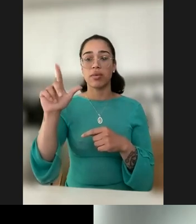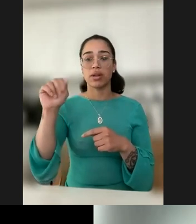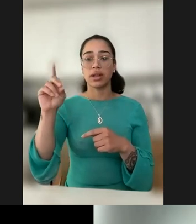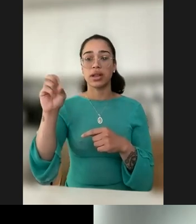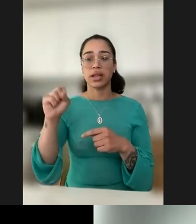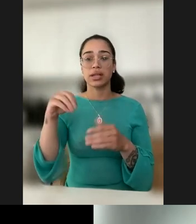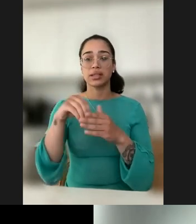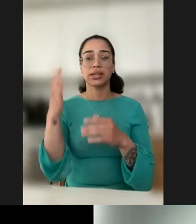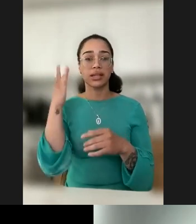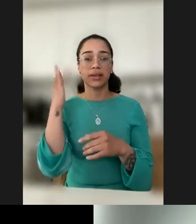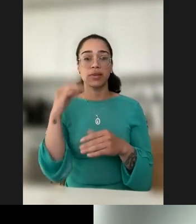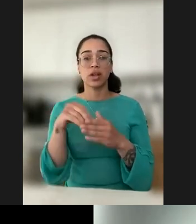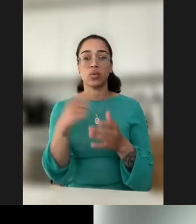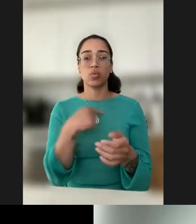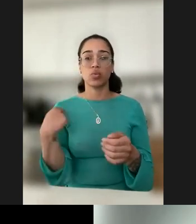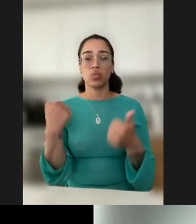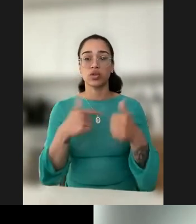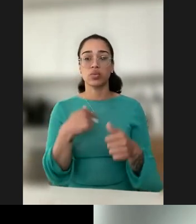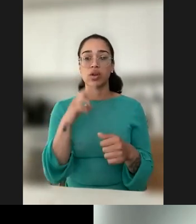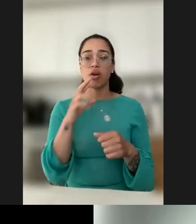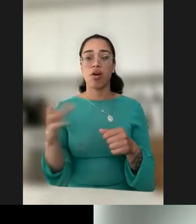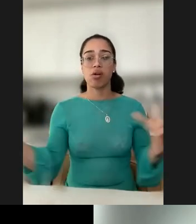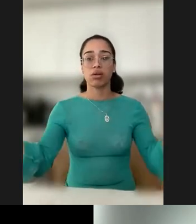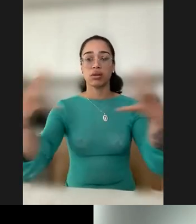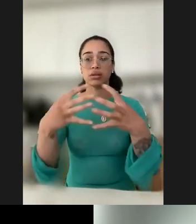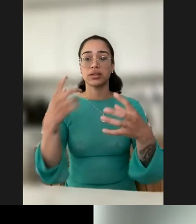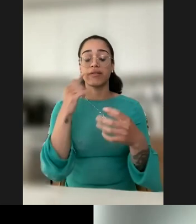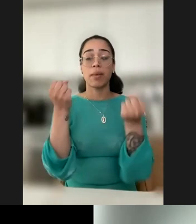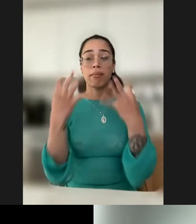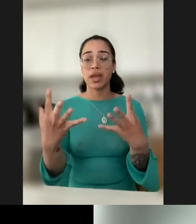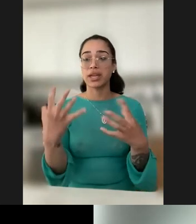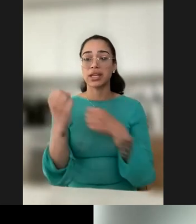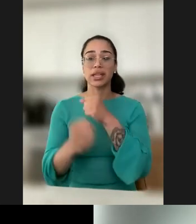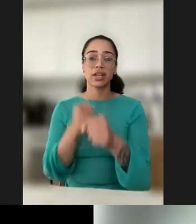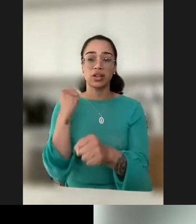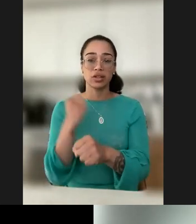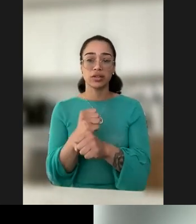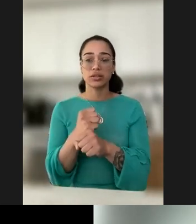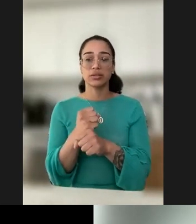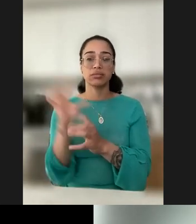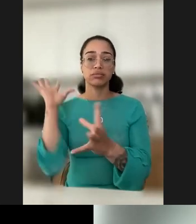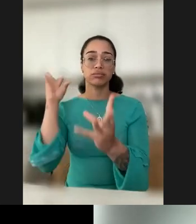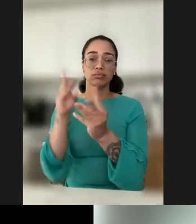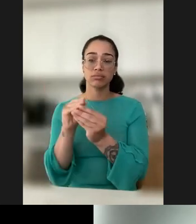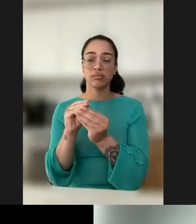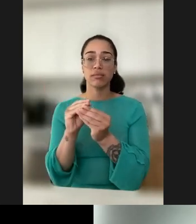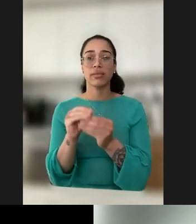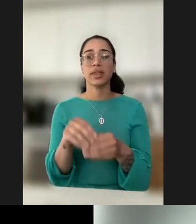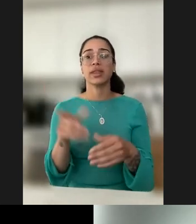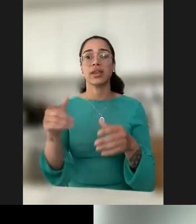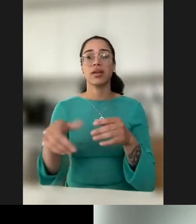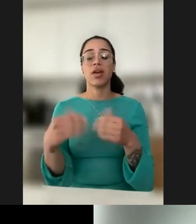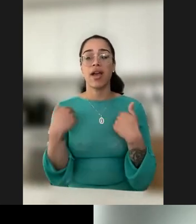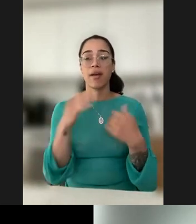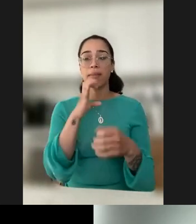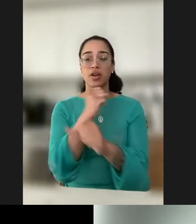which we are gathered on. For many centuries, the lands in California have been home to numerous tribes who have protected and